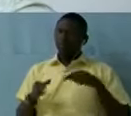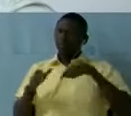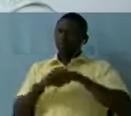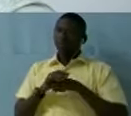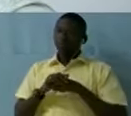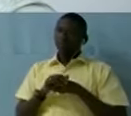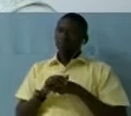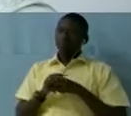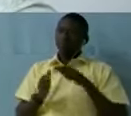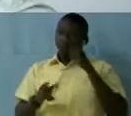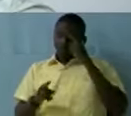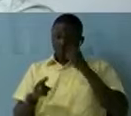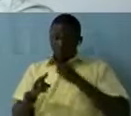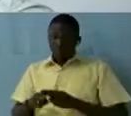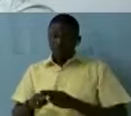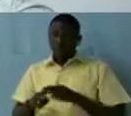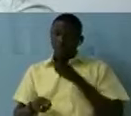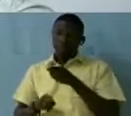these safeguards in the law